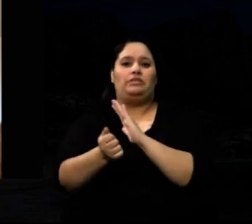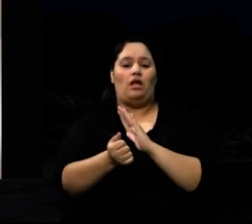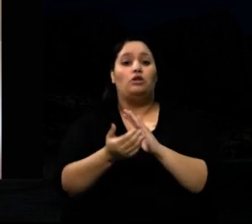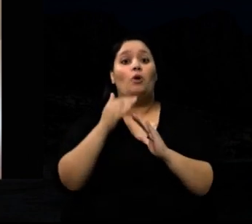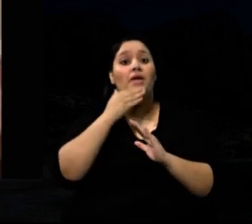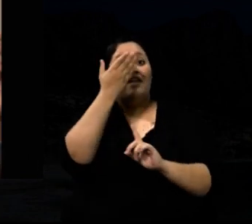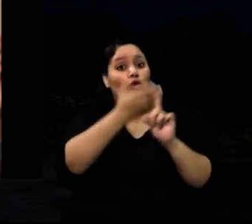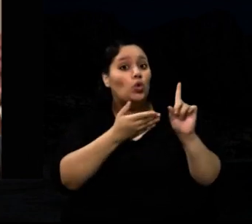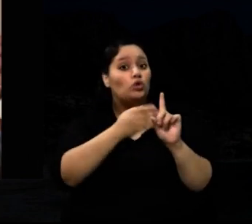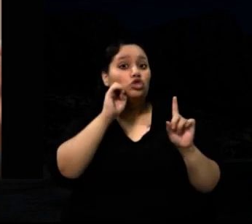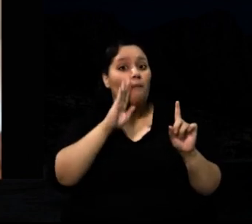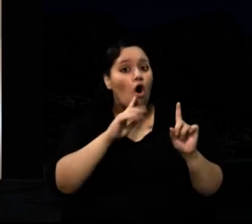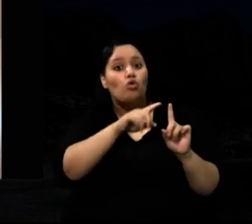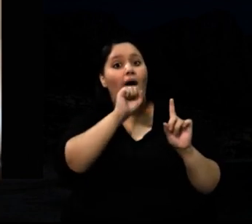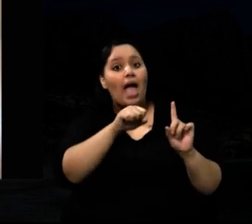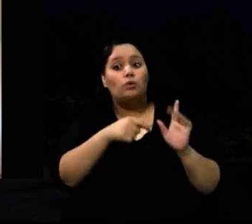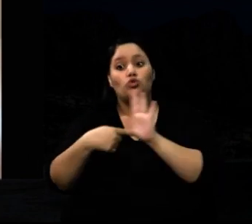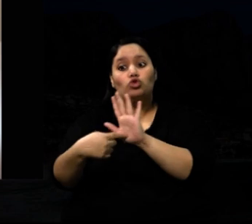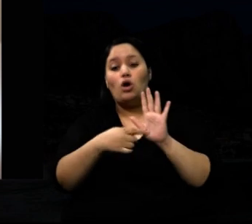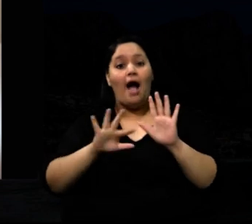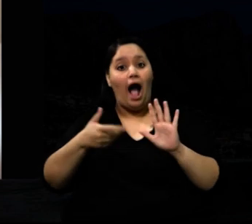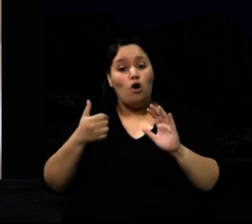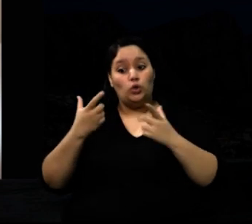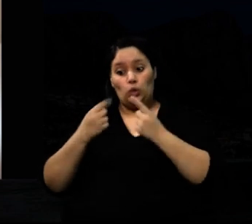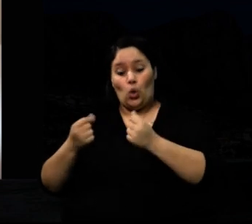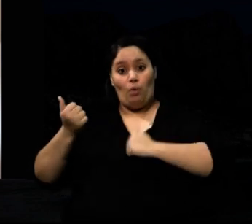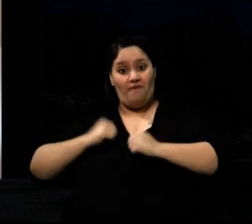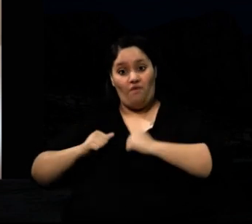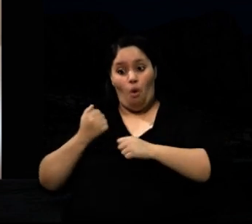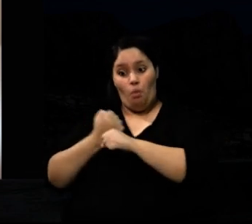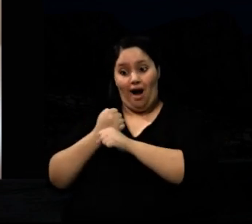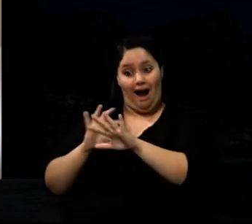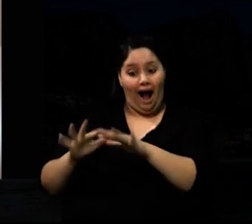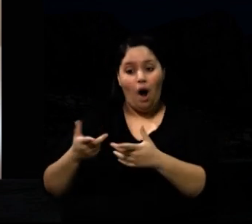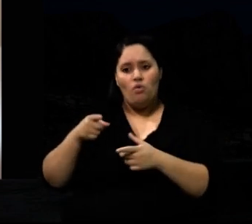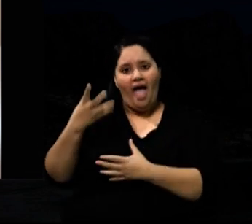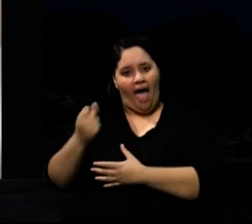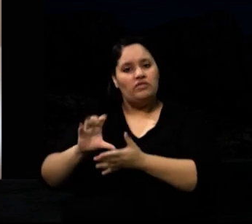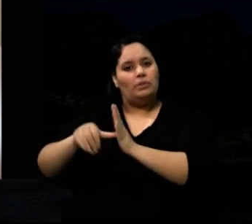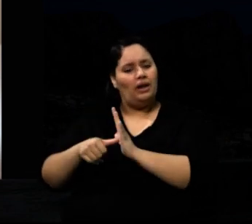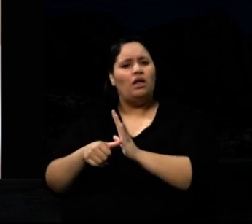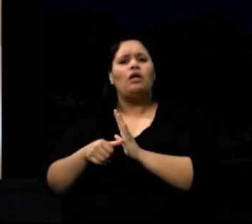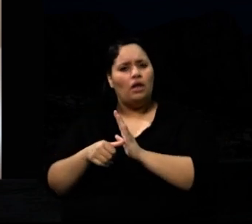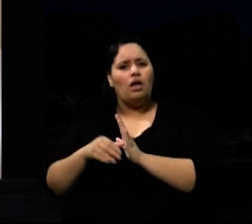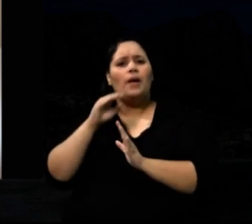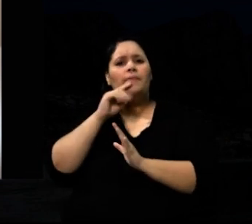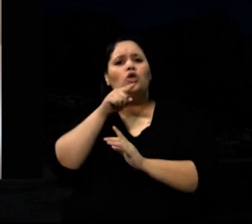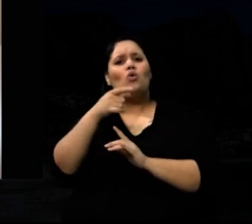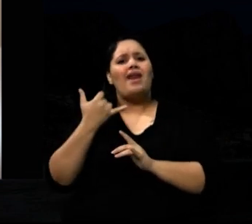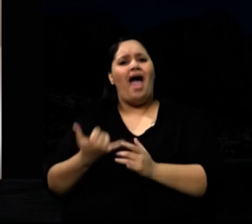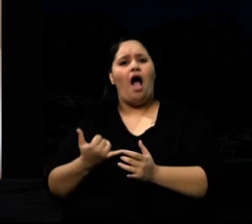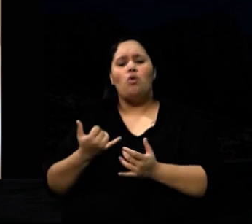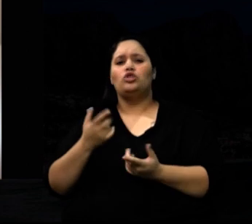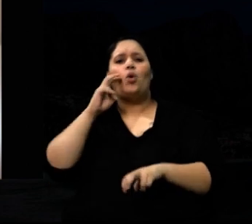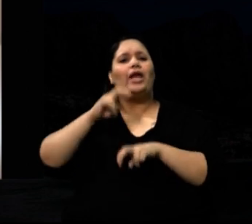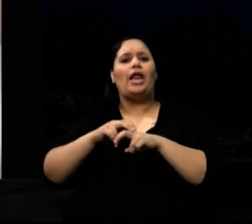Zabari are able to show people how to perform a function with a disability, then why must you now be disadvantaged